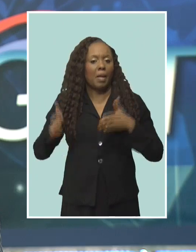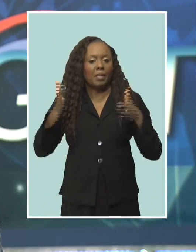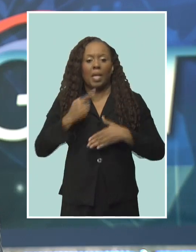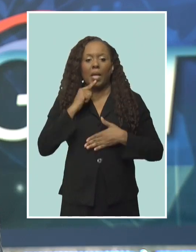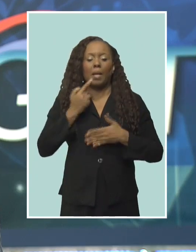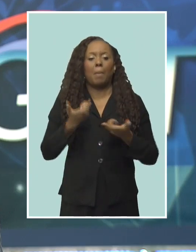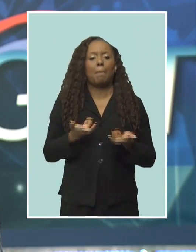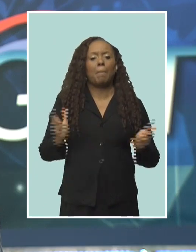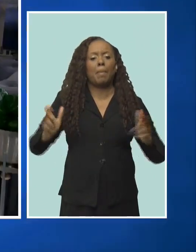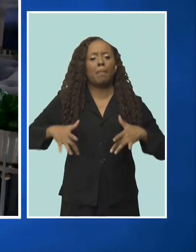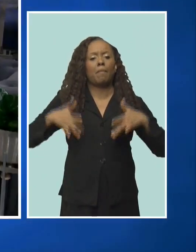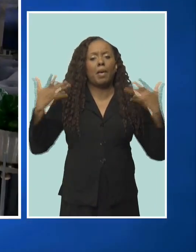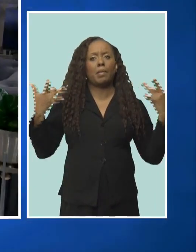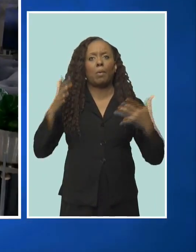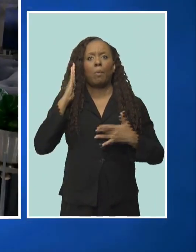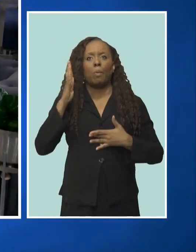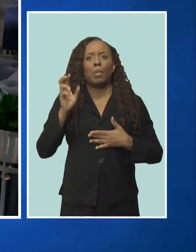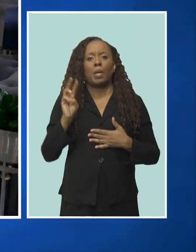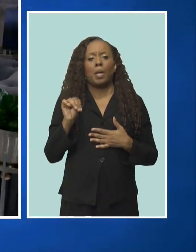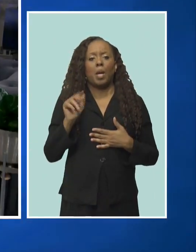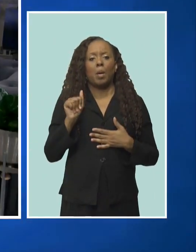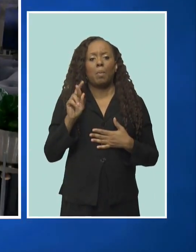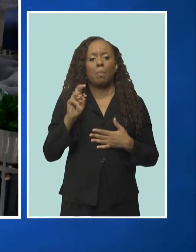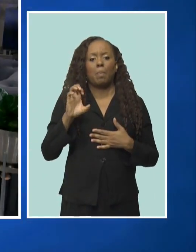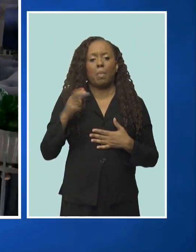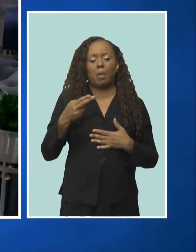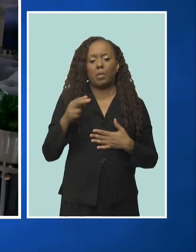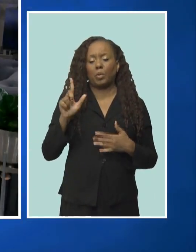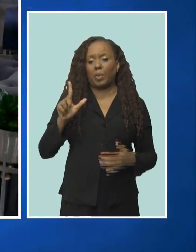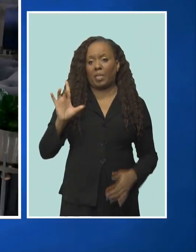29th. The marquee event will be